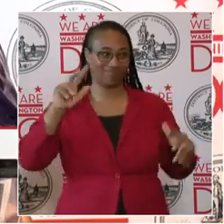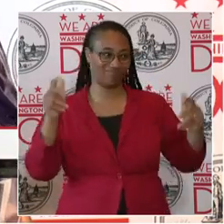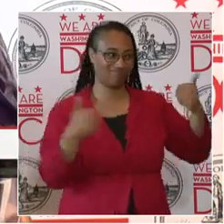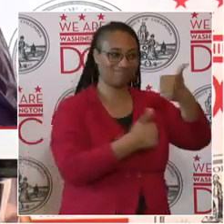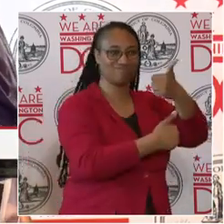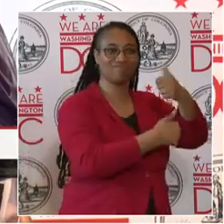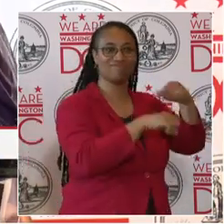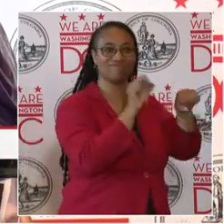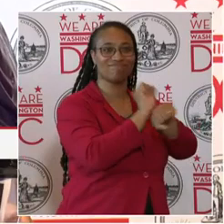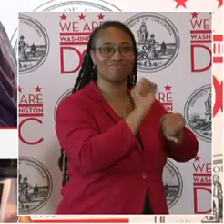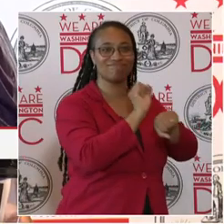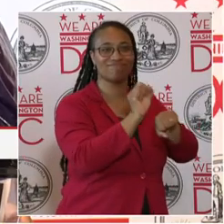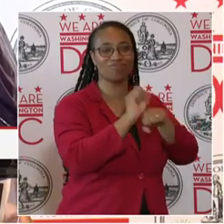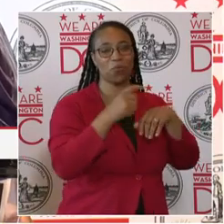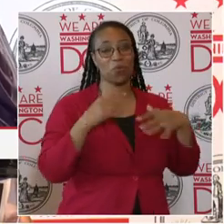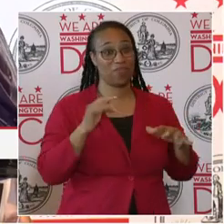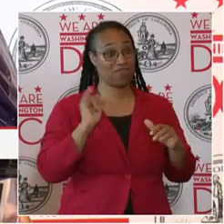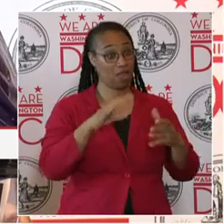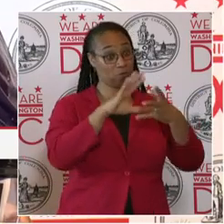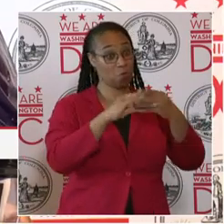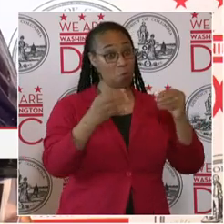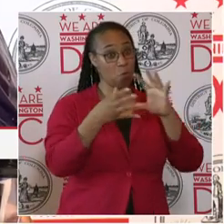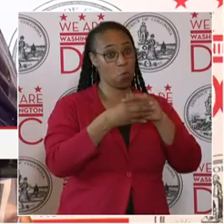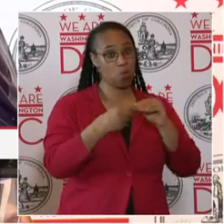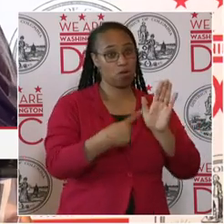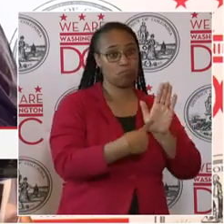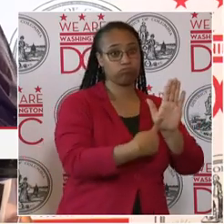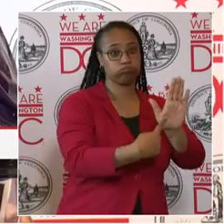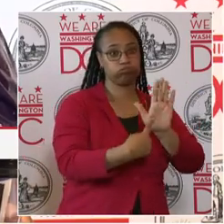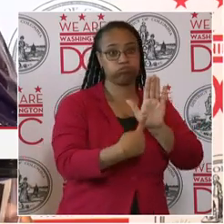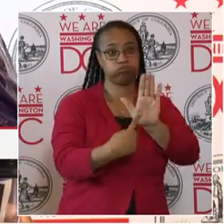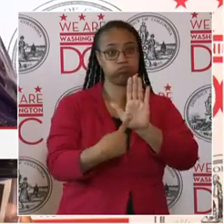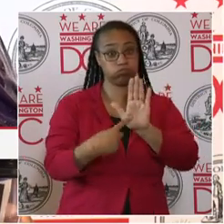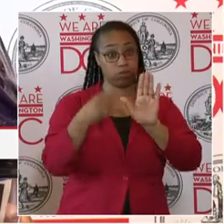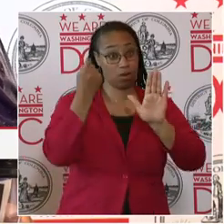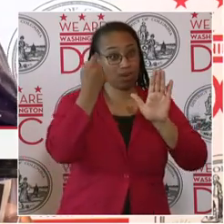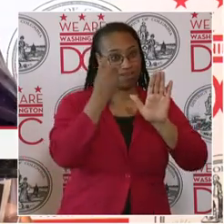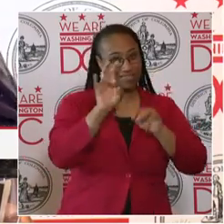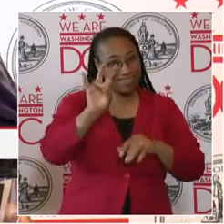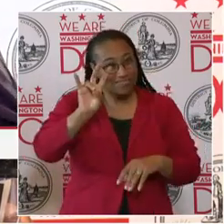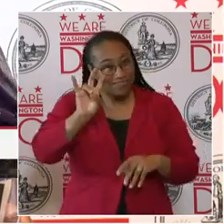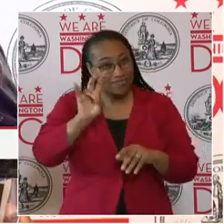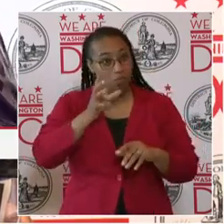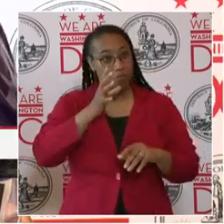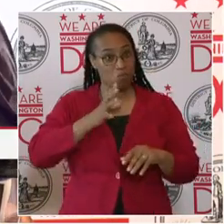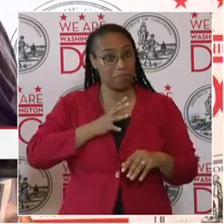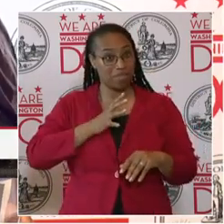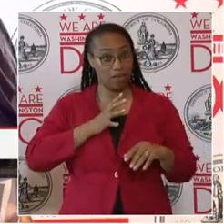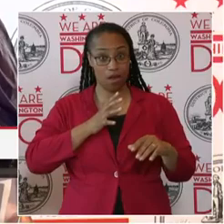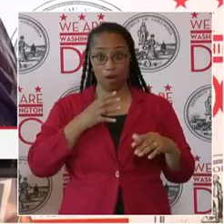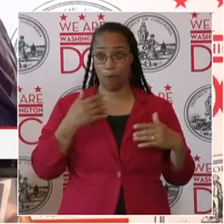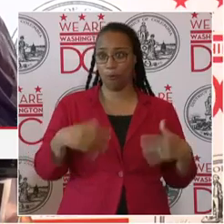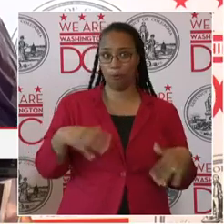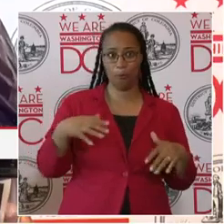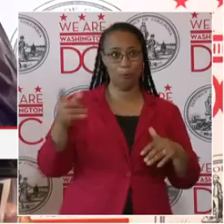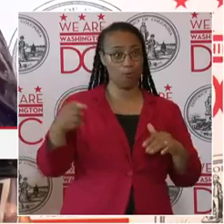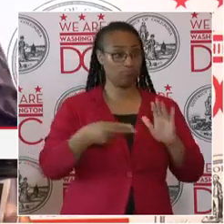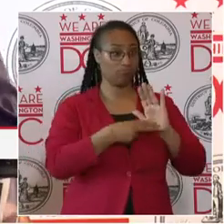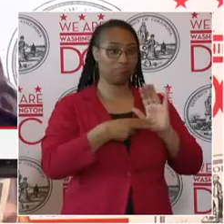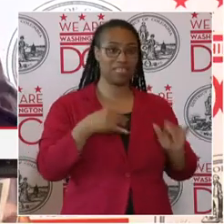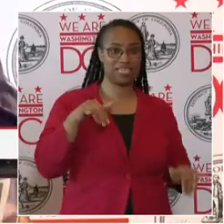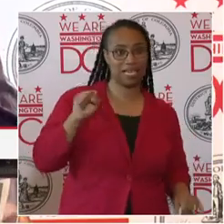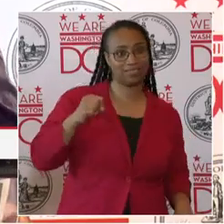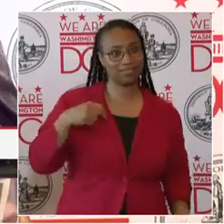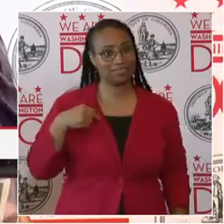story. Today we have 7 women who we're going to highlight and say, yes, ma'am, yes, ma'am, okay? We're going to say,